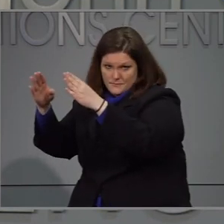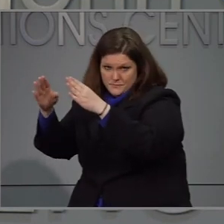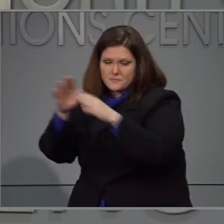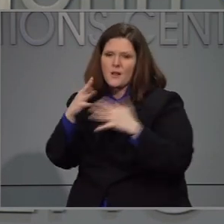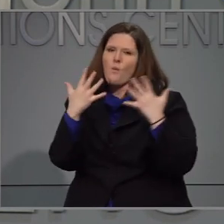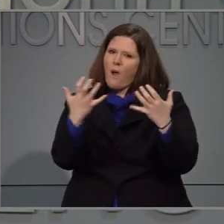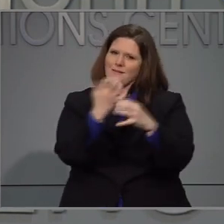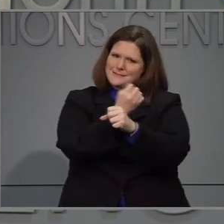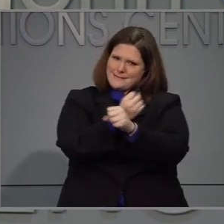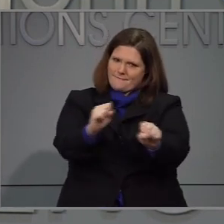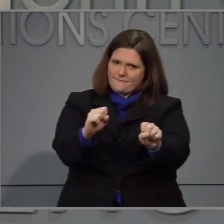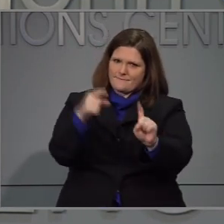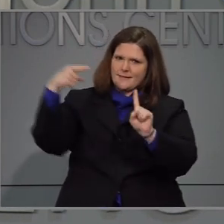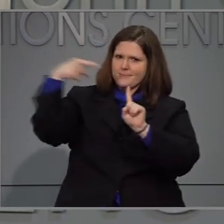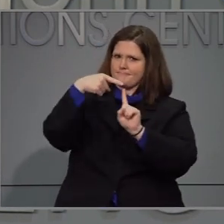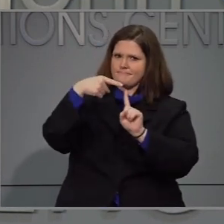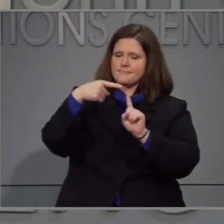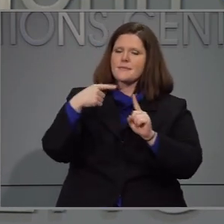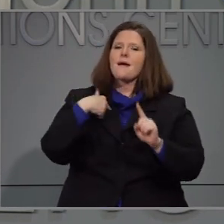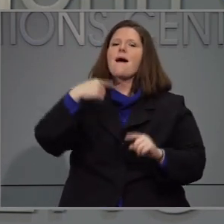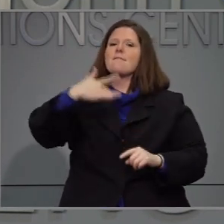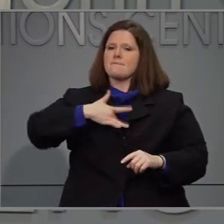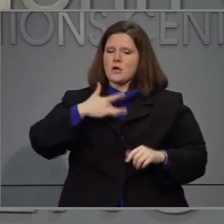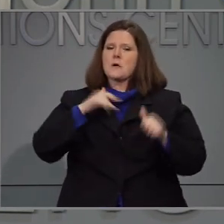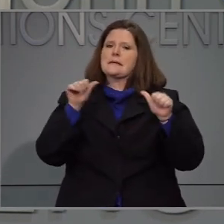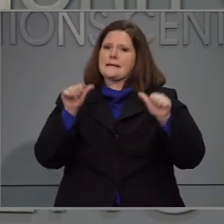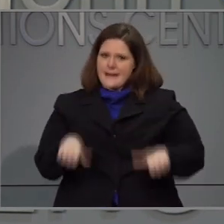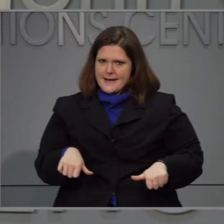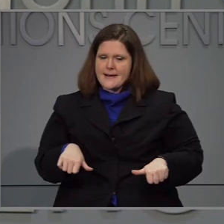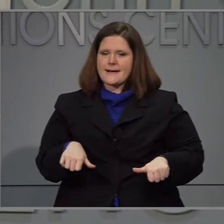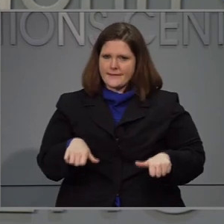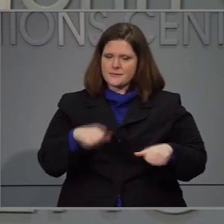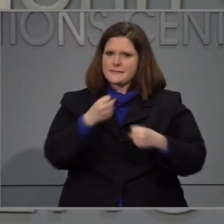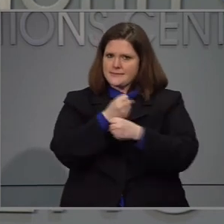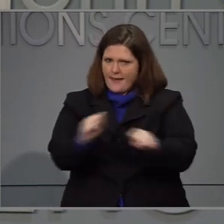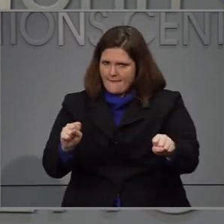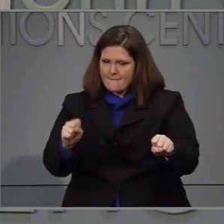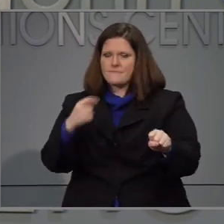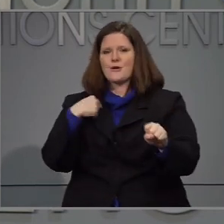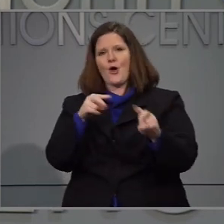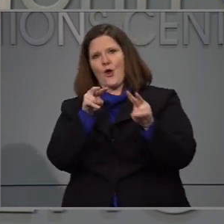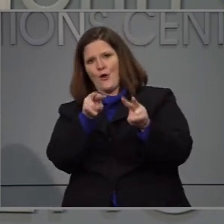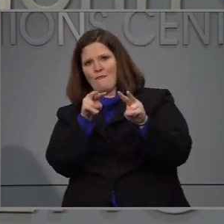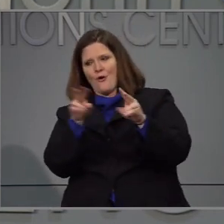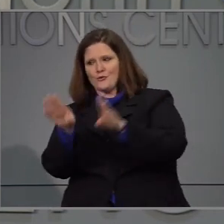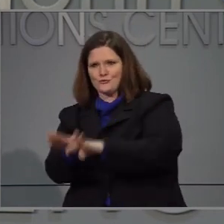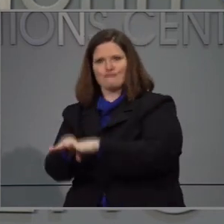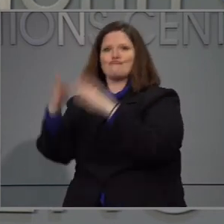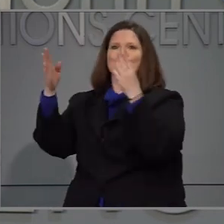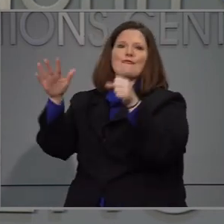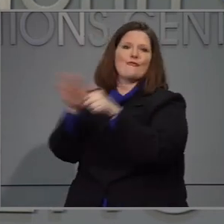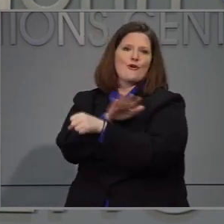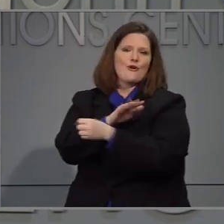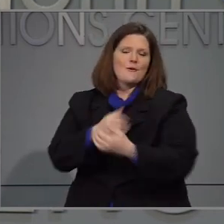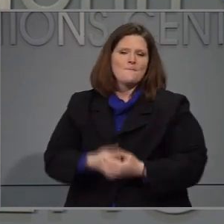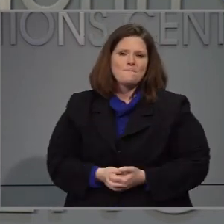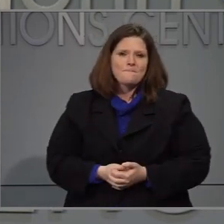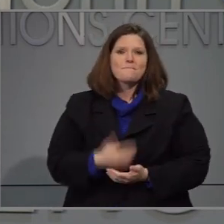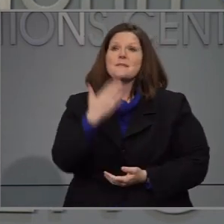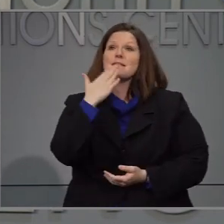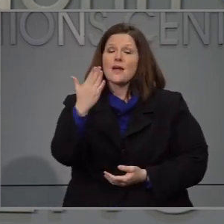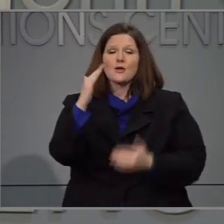that that can happen, and we look forward to that time. Thanks. Next question, please.